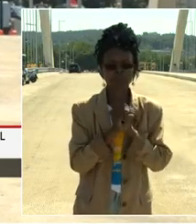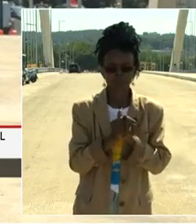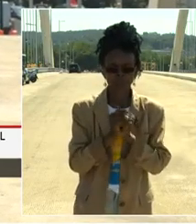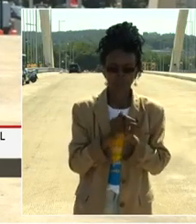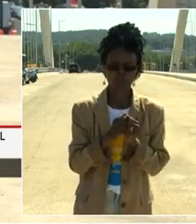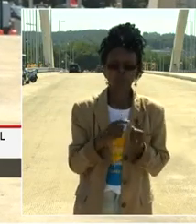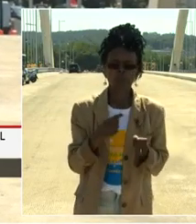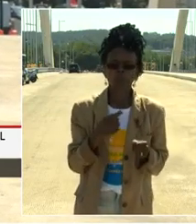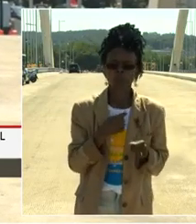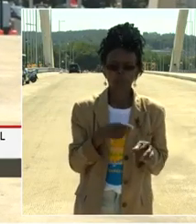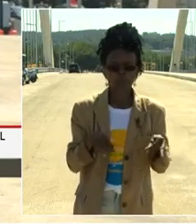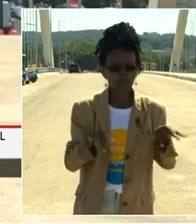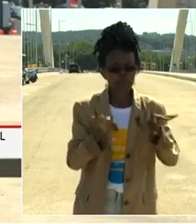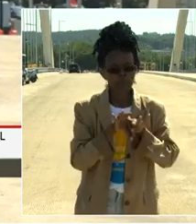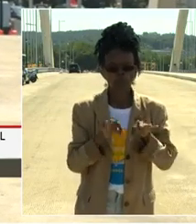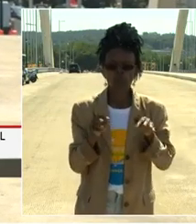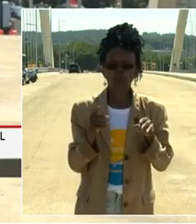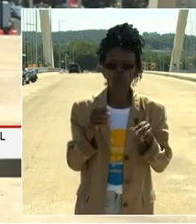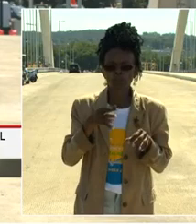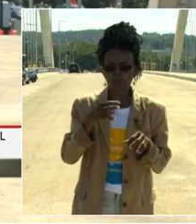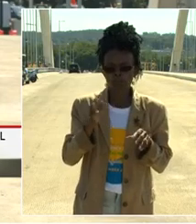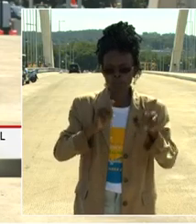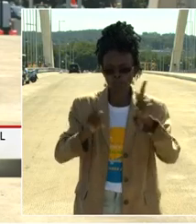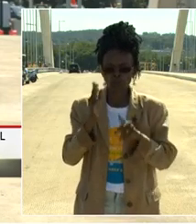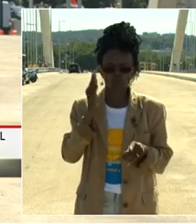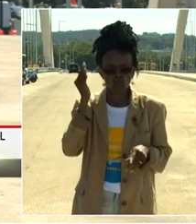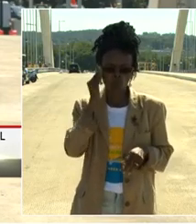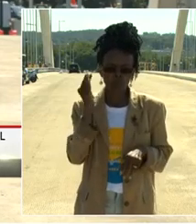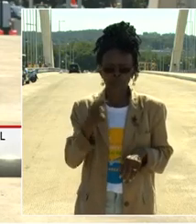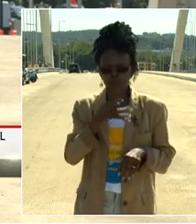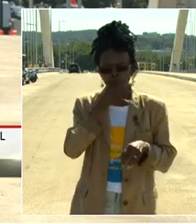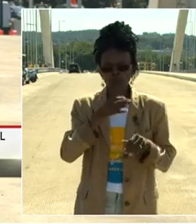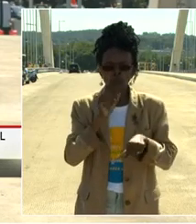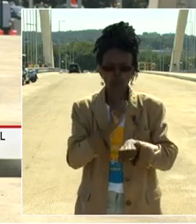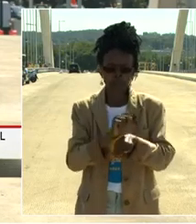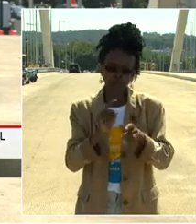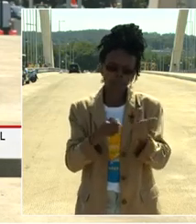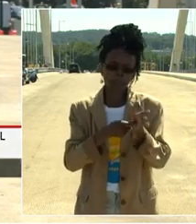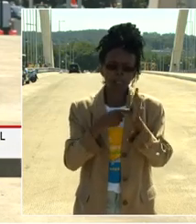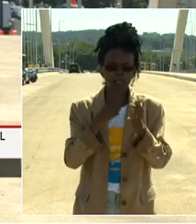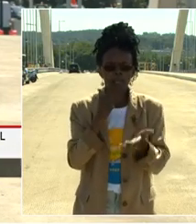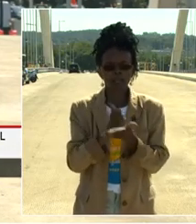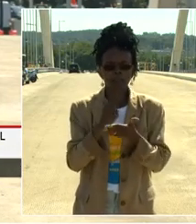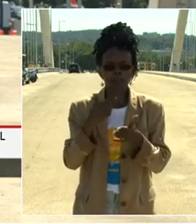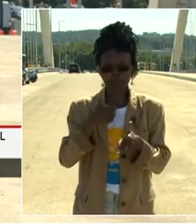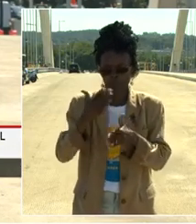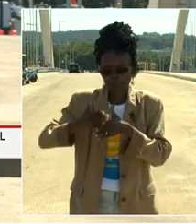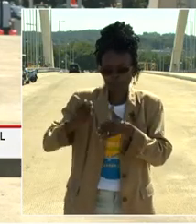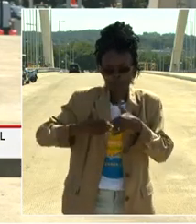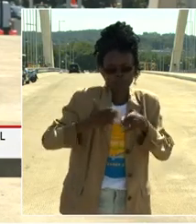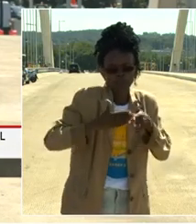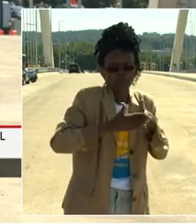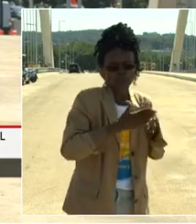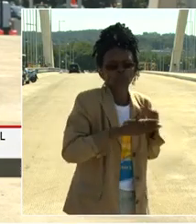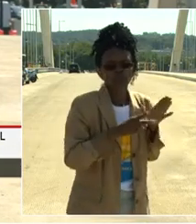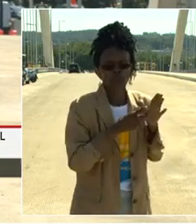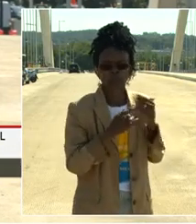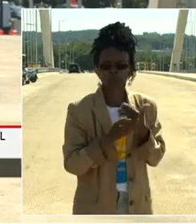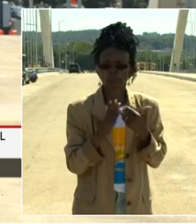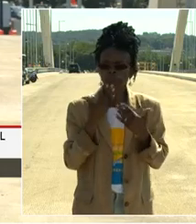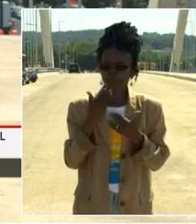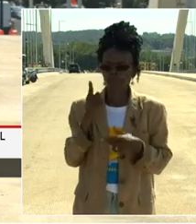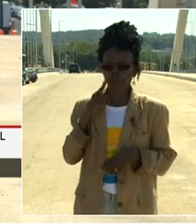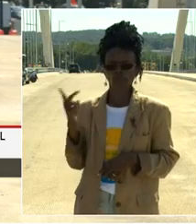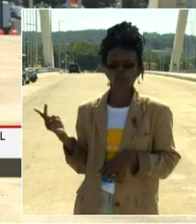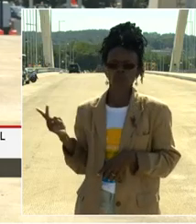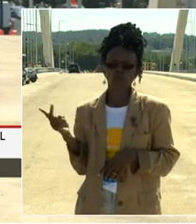of committees and leadership of the caucus to help us get things done. So Steny and Eleanor, we really can't thank you enough